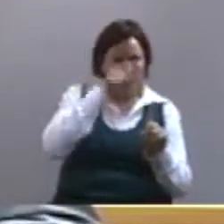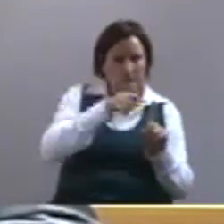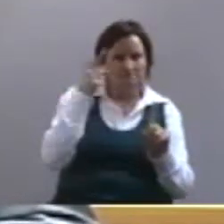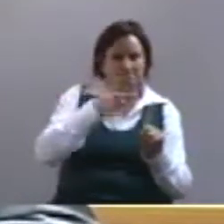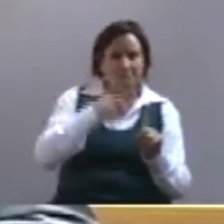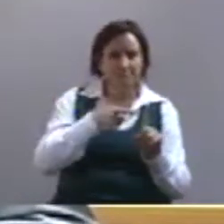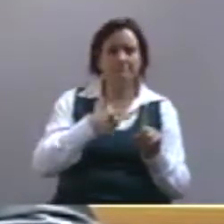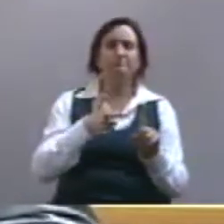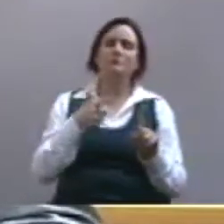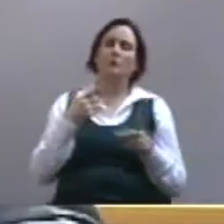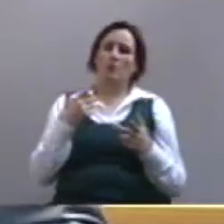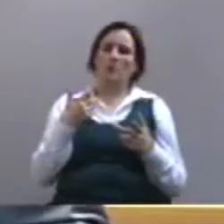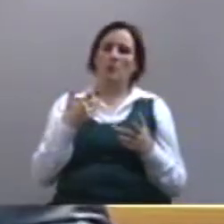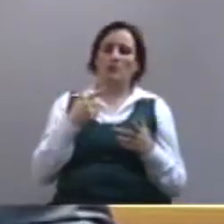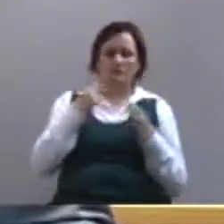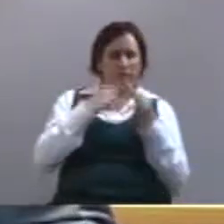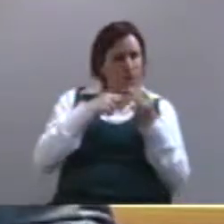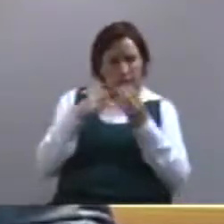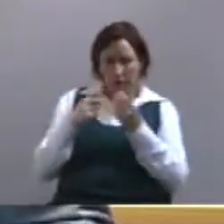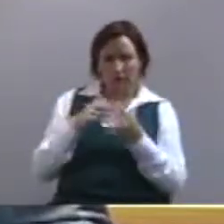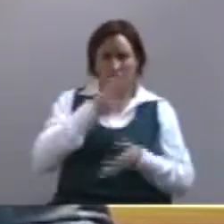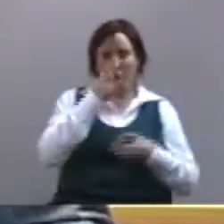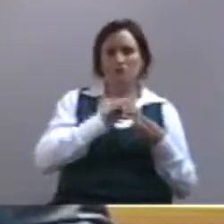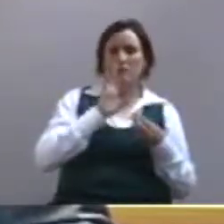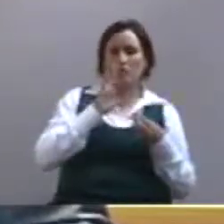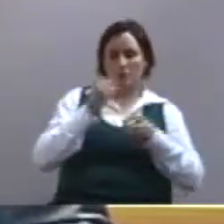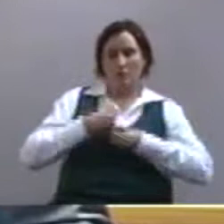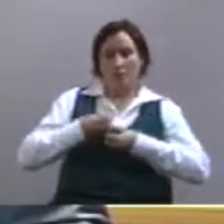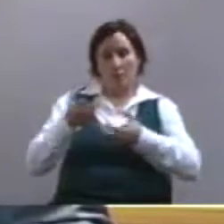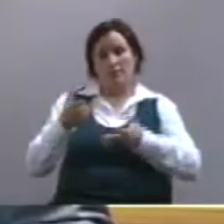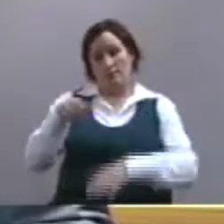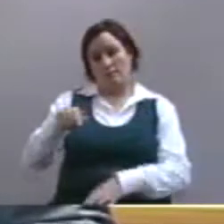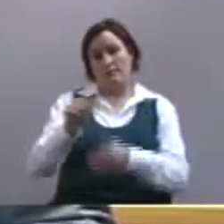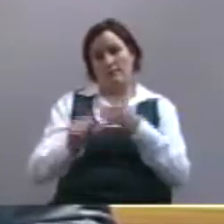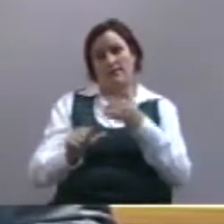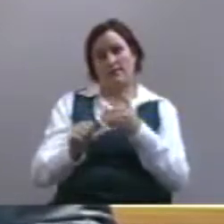the police would be released in September,